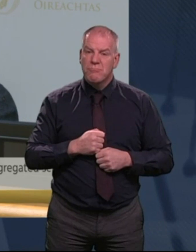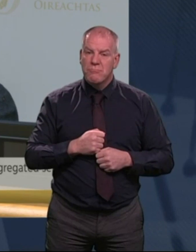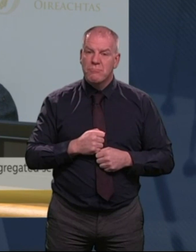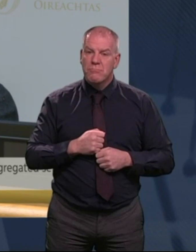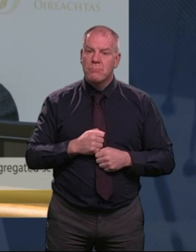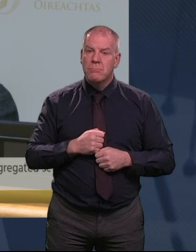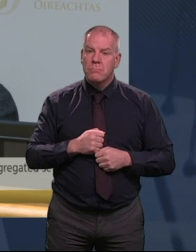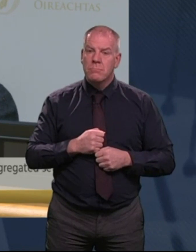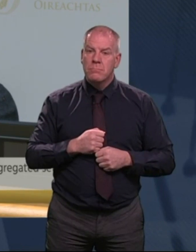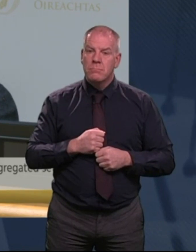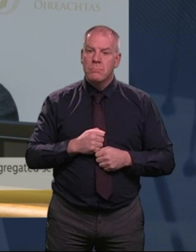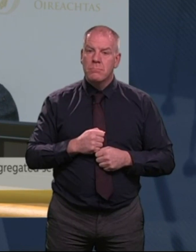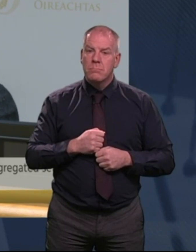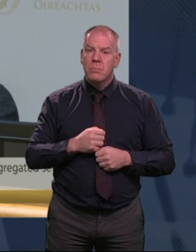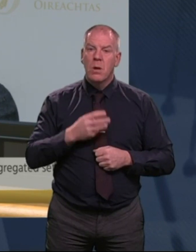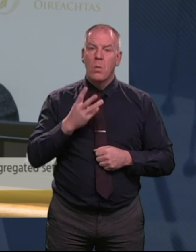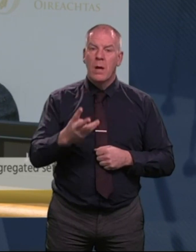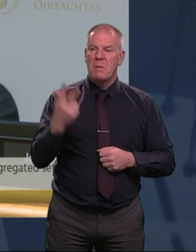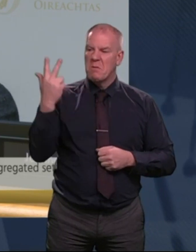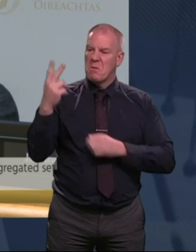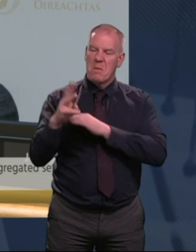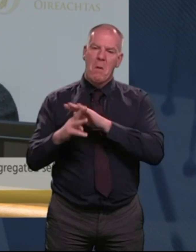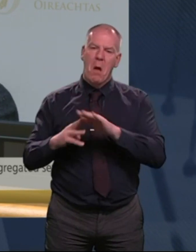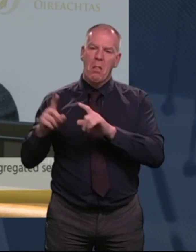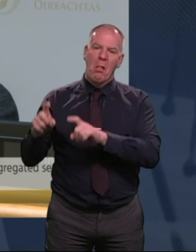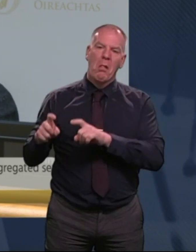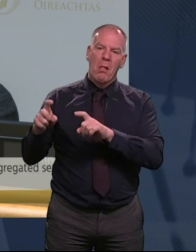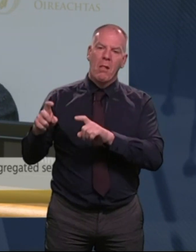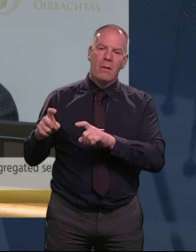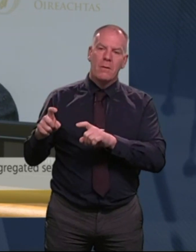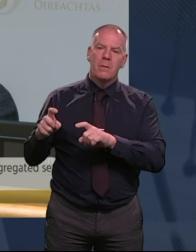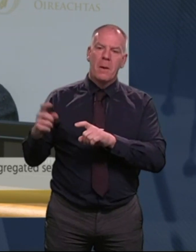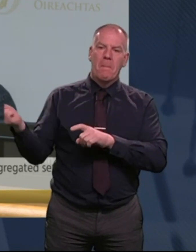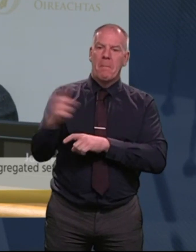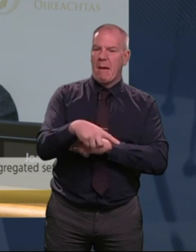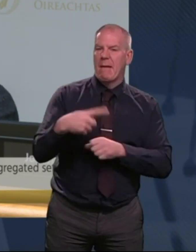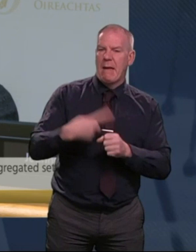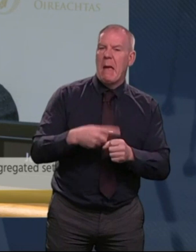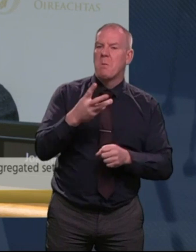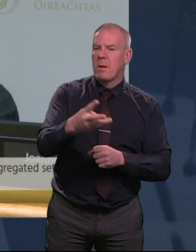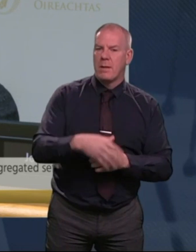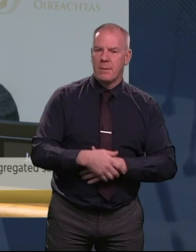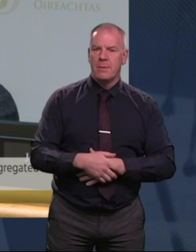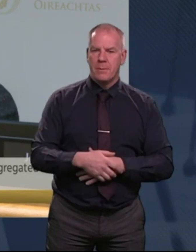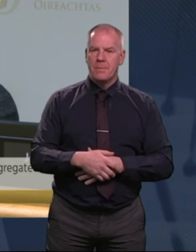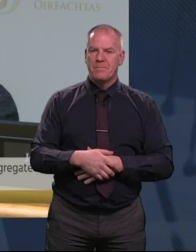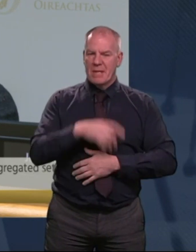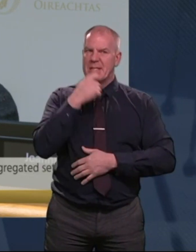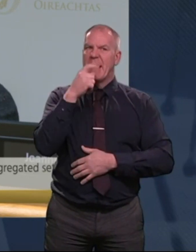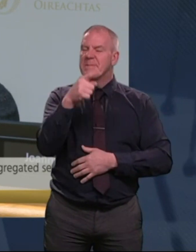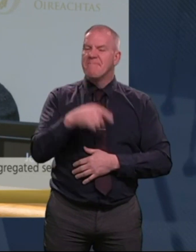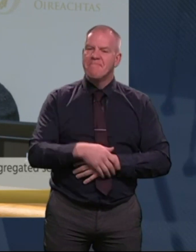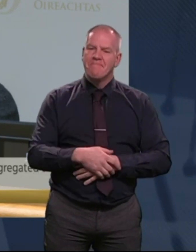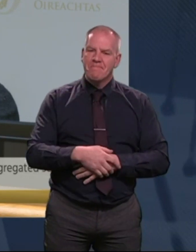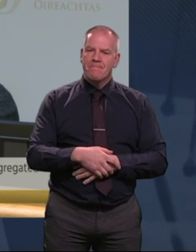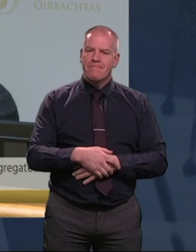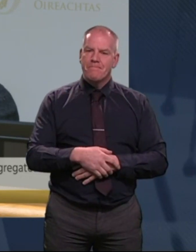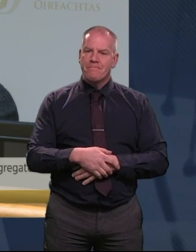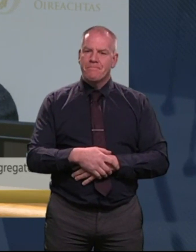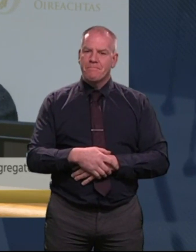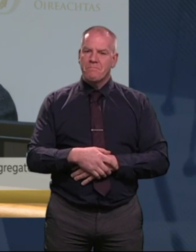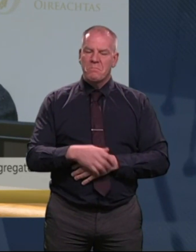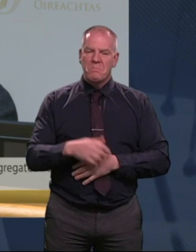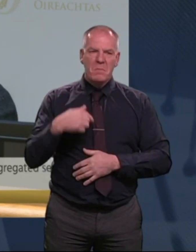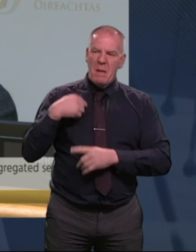will be only 3 months, to give you to come back. Yeah, they were saying. So I had to